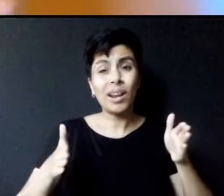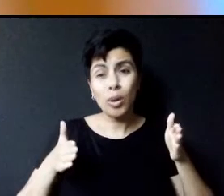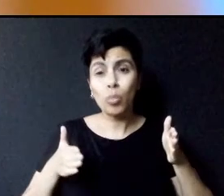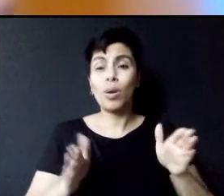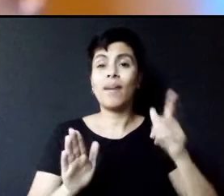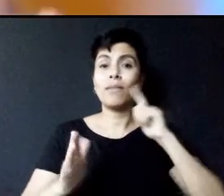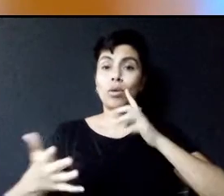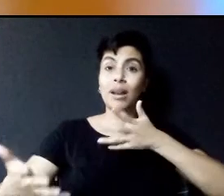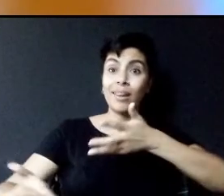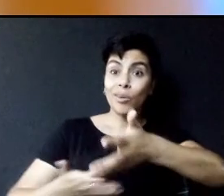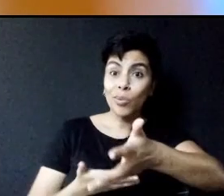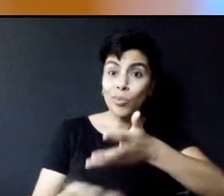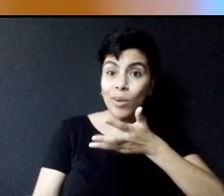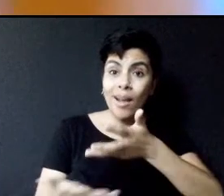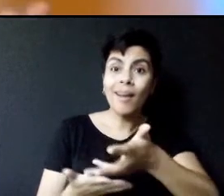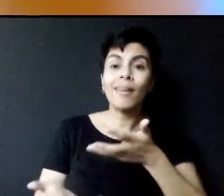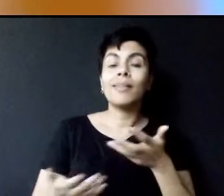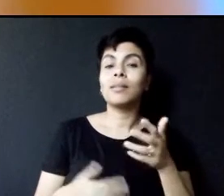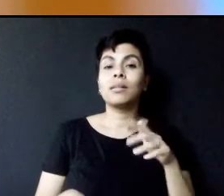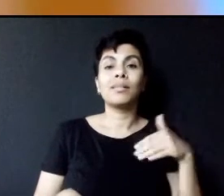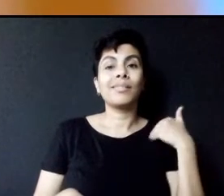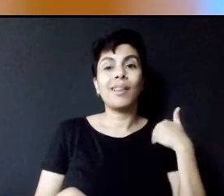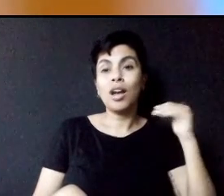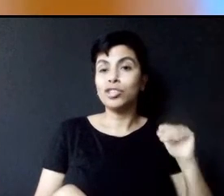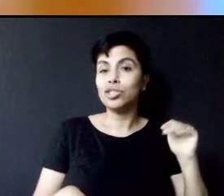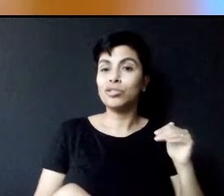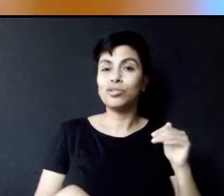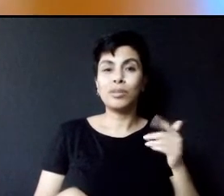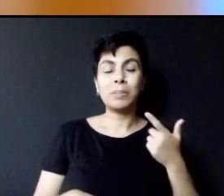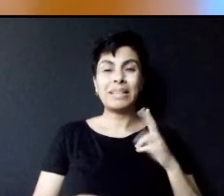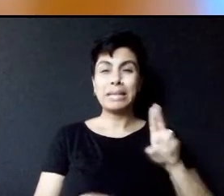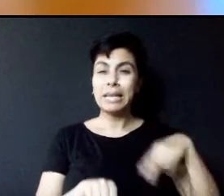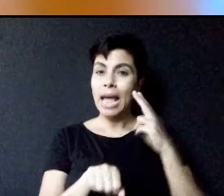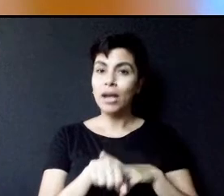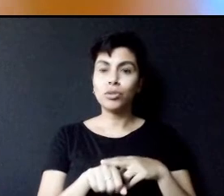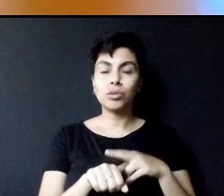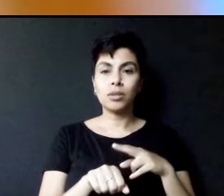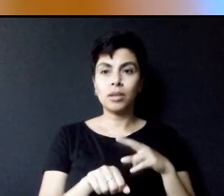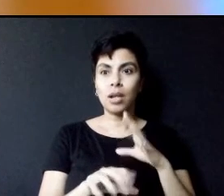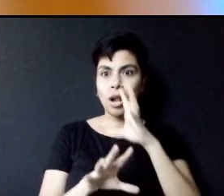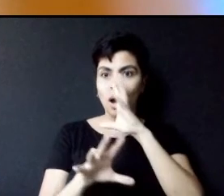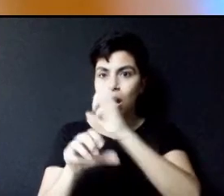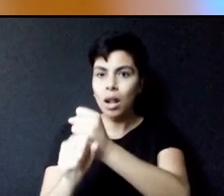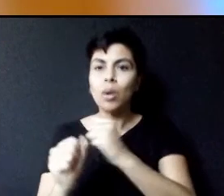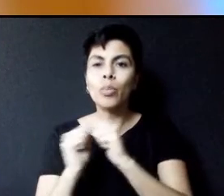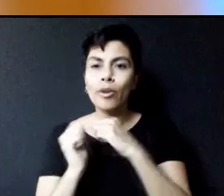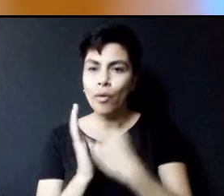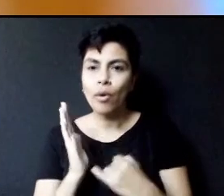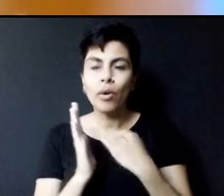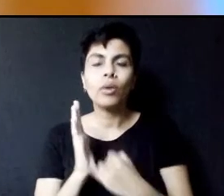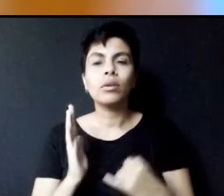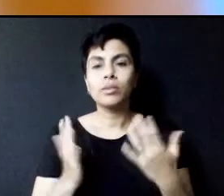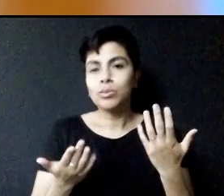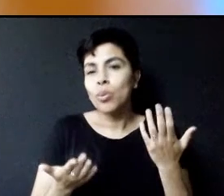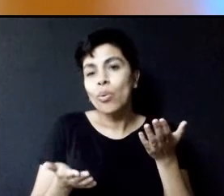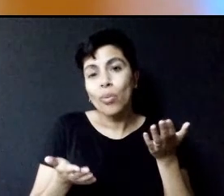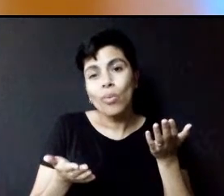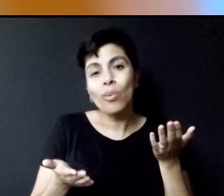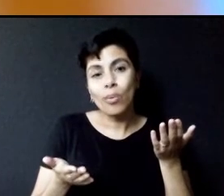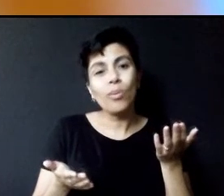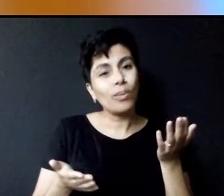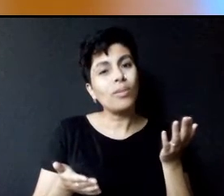to interact, and it's something that a lot of young children are very naturally drawn to. So it's also a way